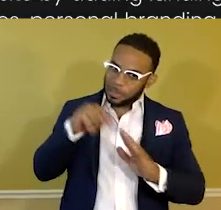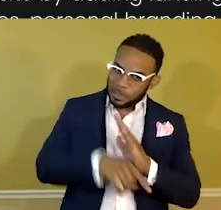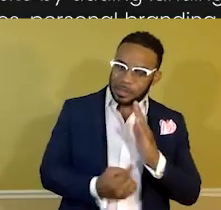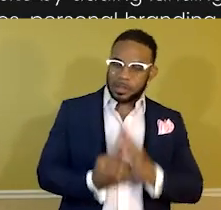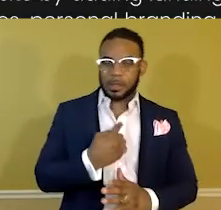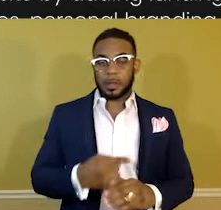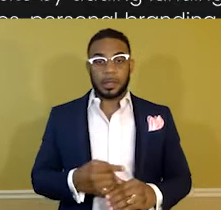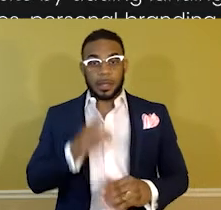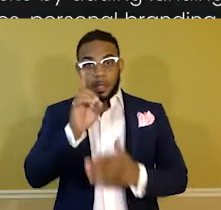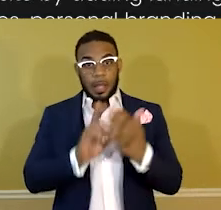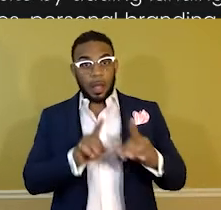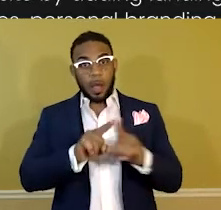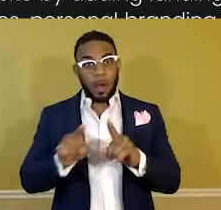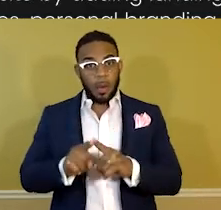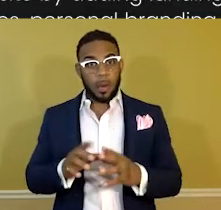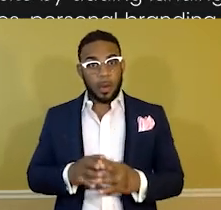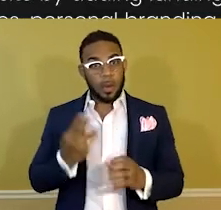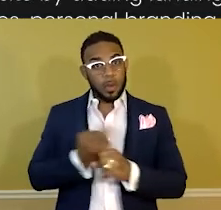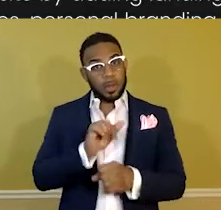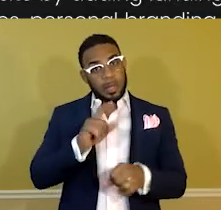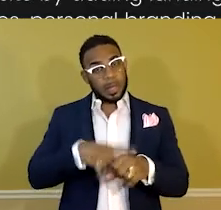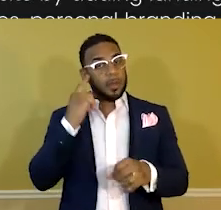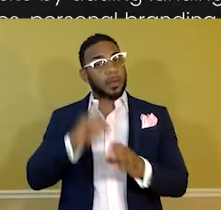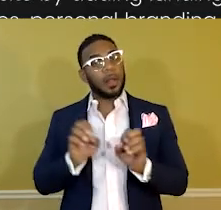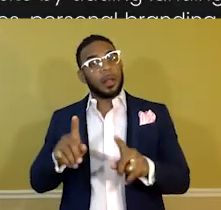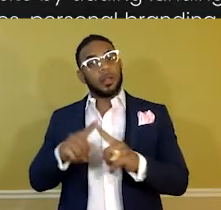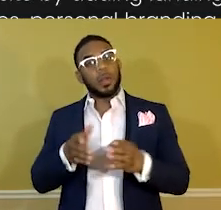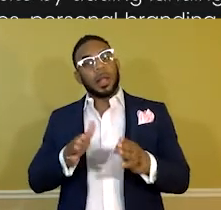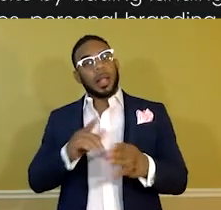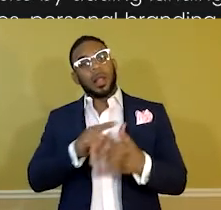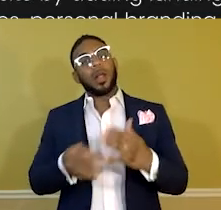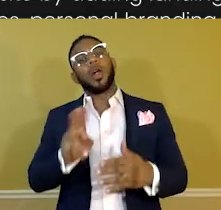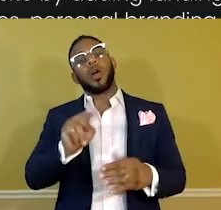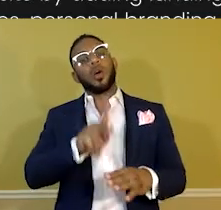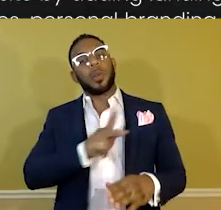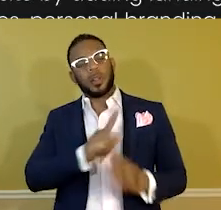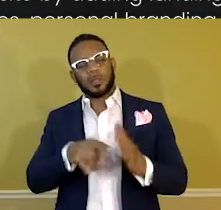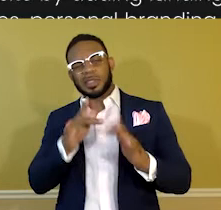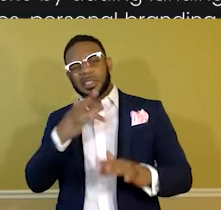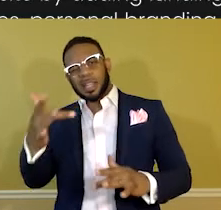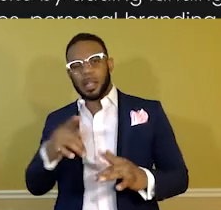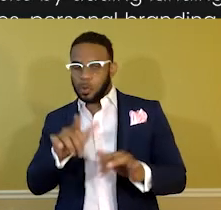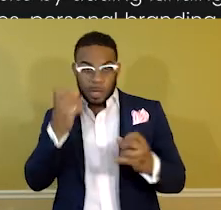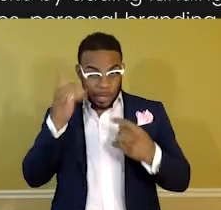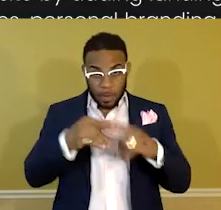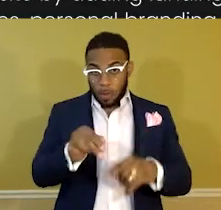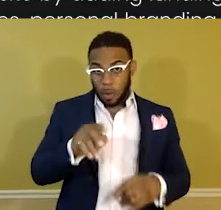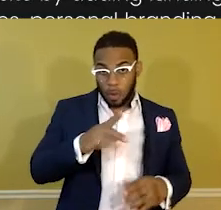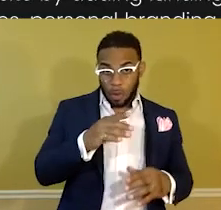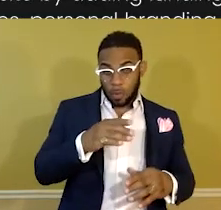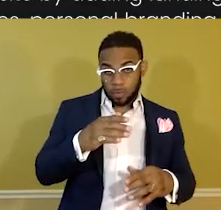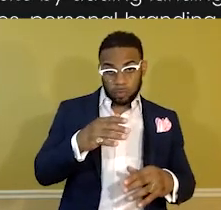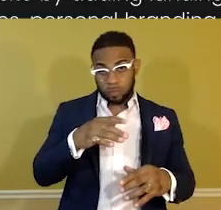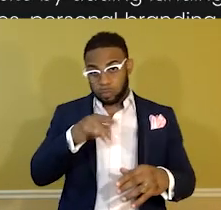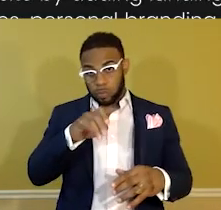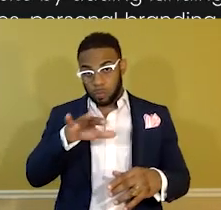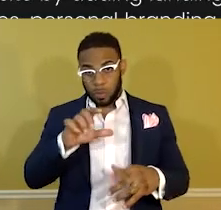Um, designers also, um, use this time as an opportunity to allow their own personalities to shine through. So you can think of your portfolio as